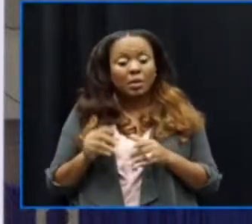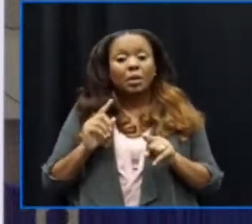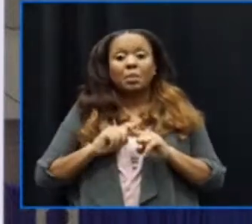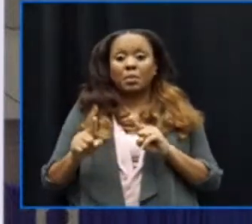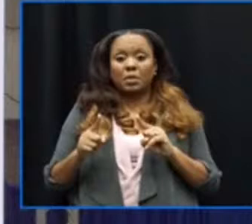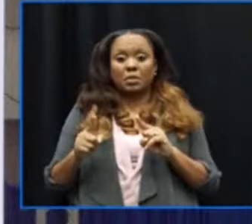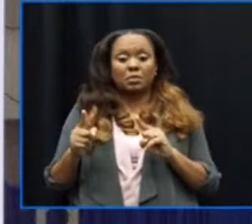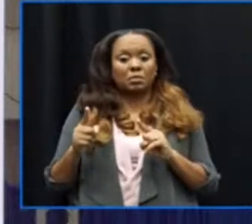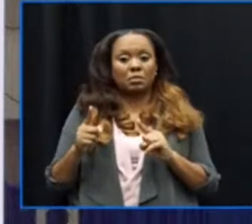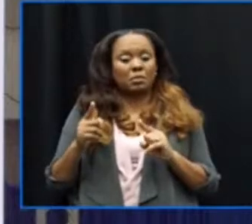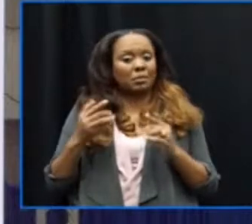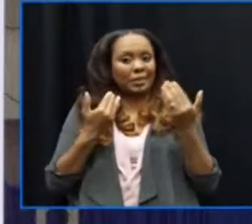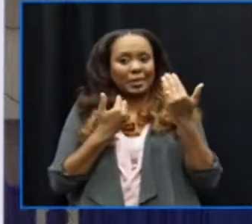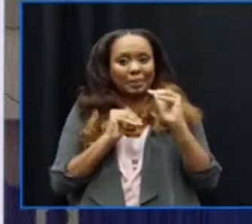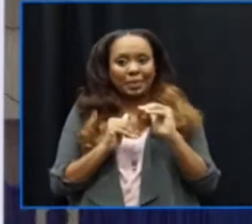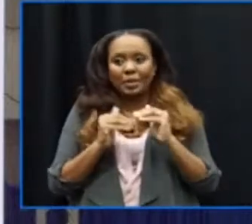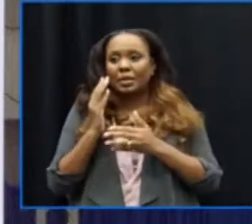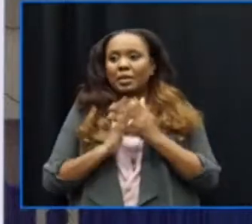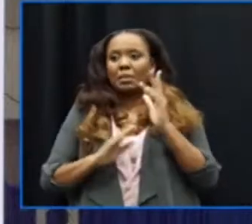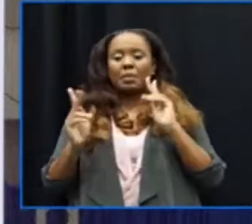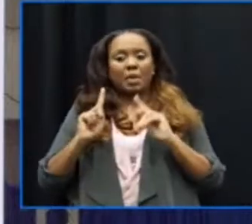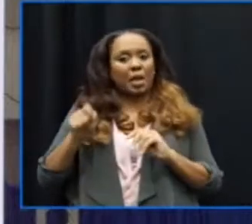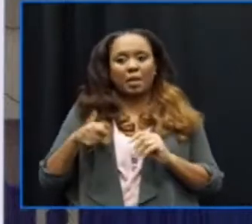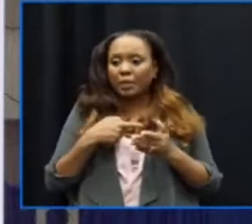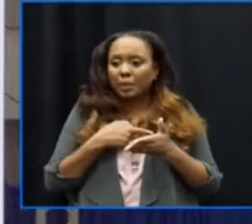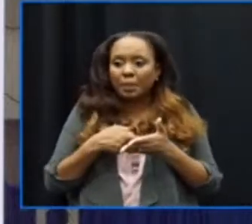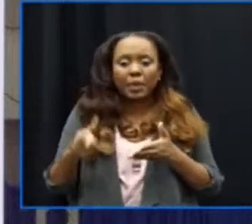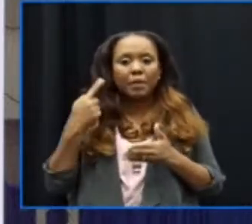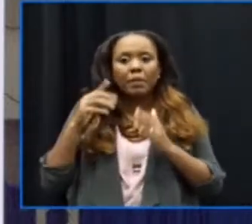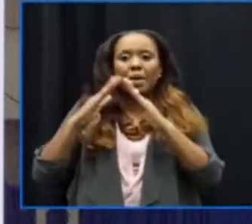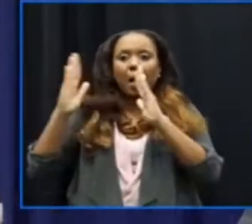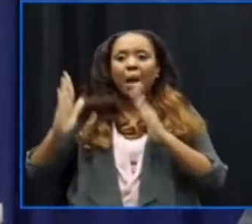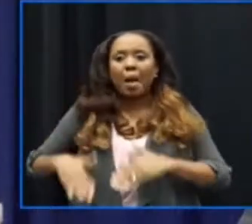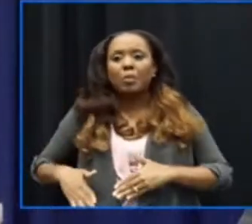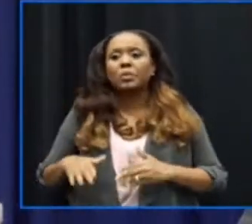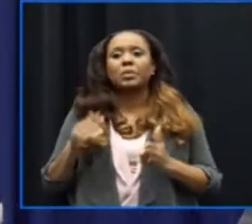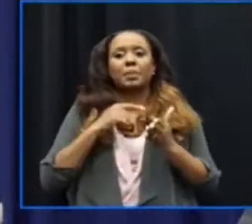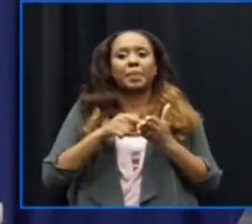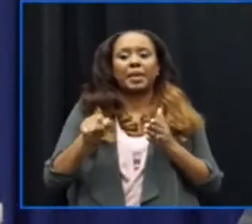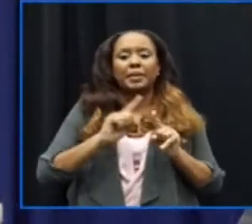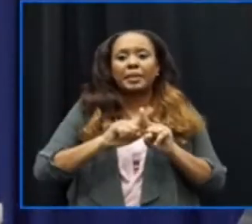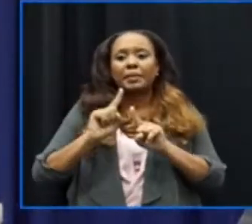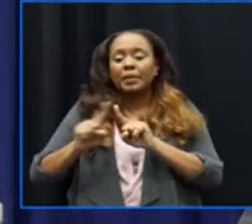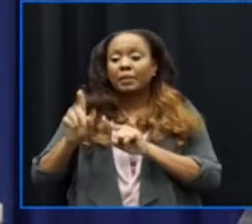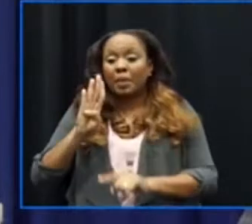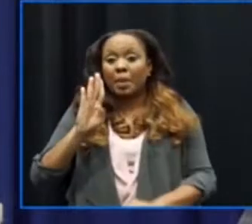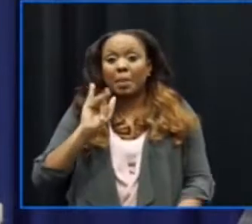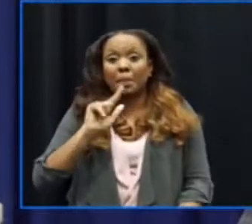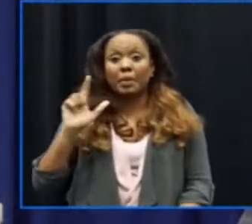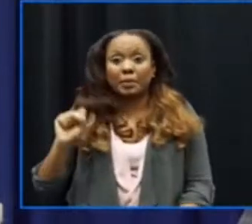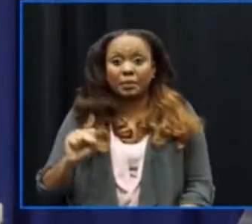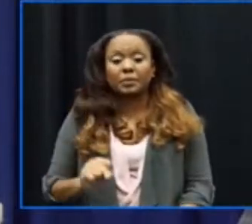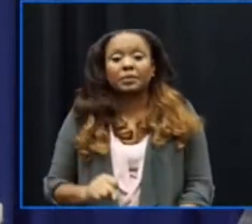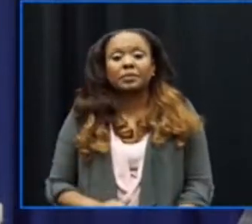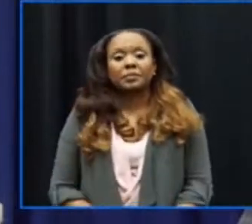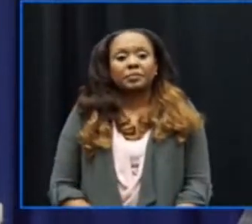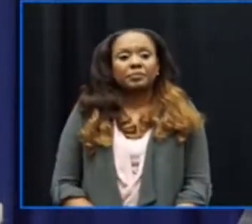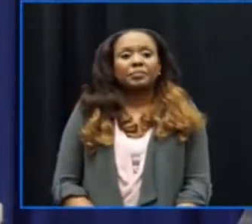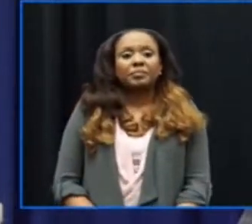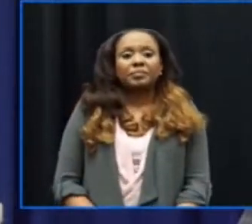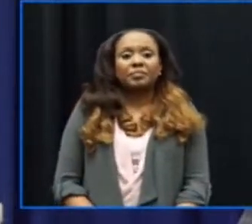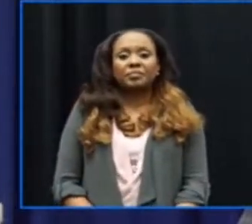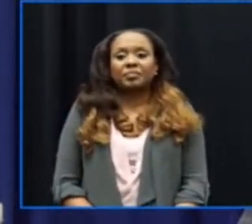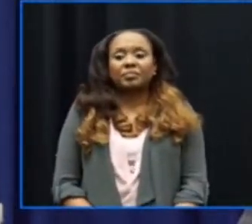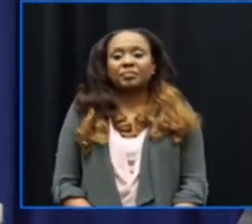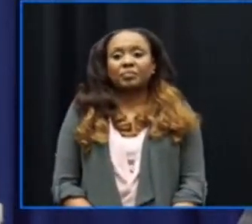because people have to live, people have to pay mortgages, people have to do all kinds of things. And I have used the phrase in Barbados